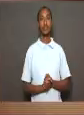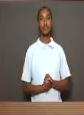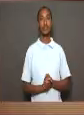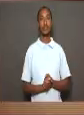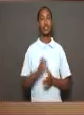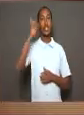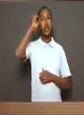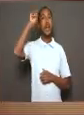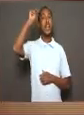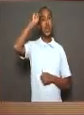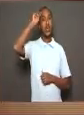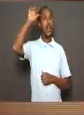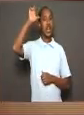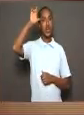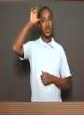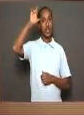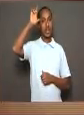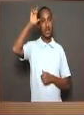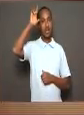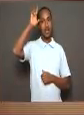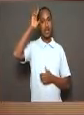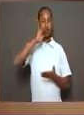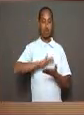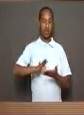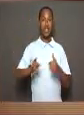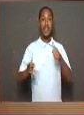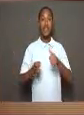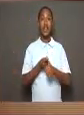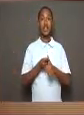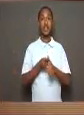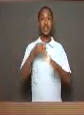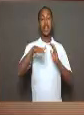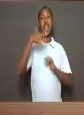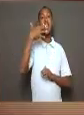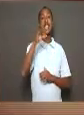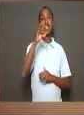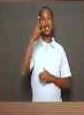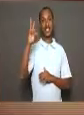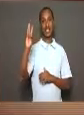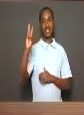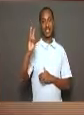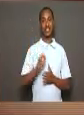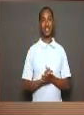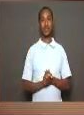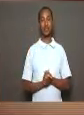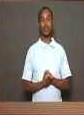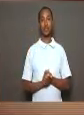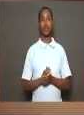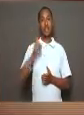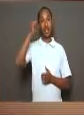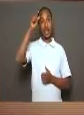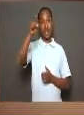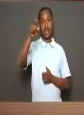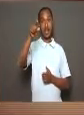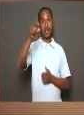Gilbert Newton Lewis came to this conclusion first in 1916. He introduced